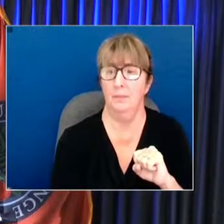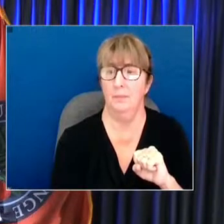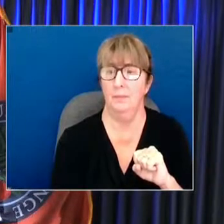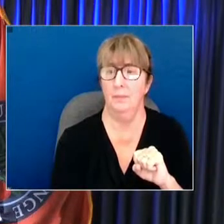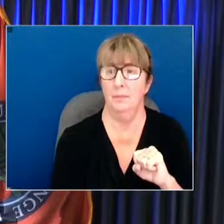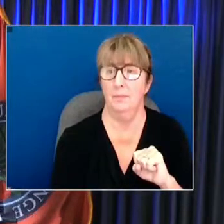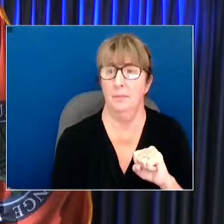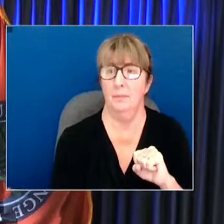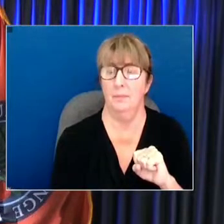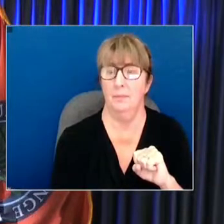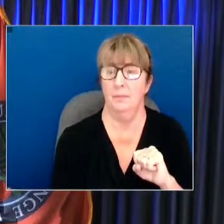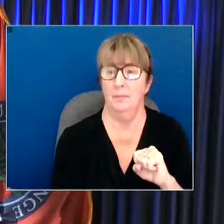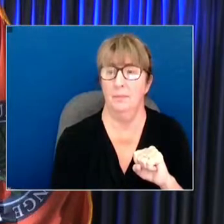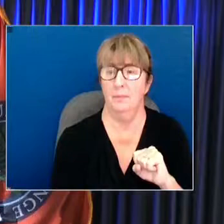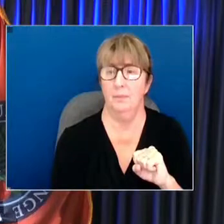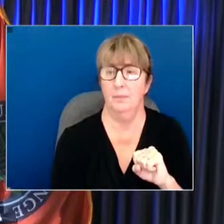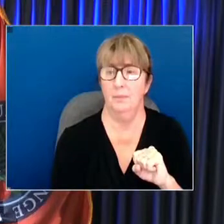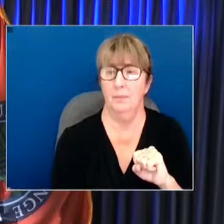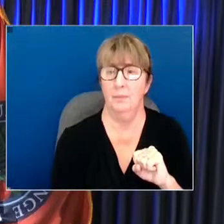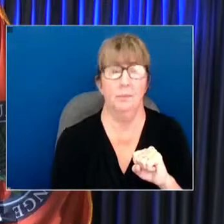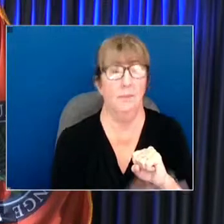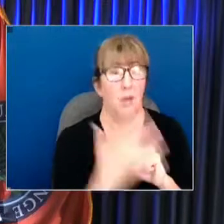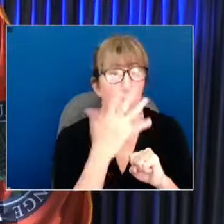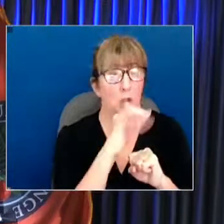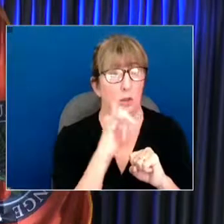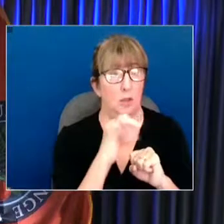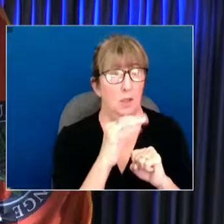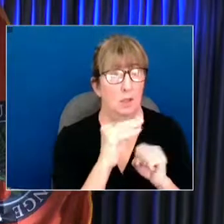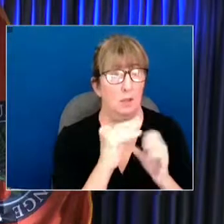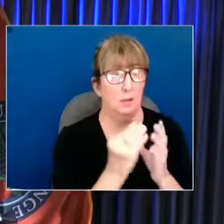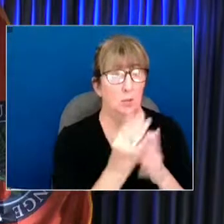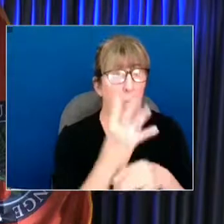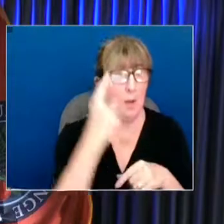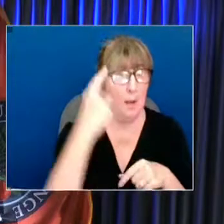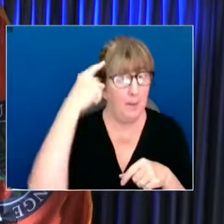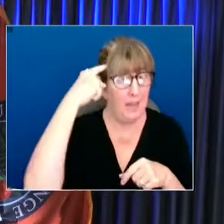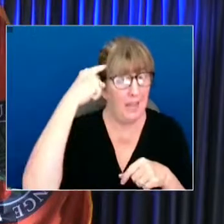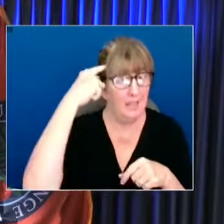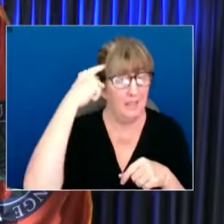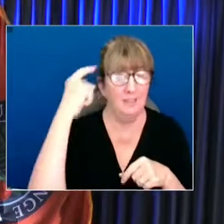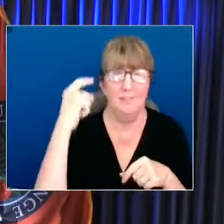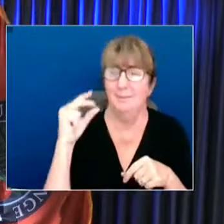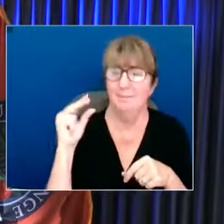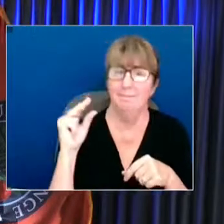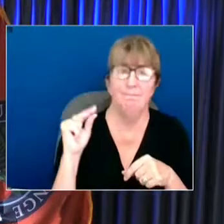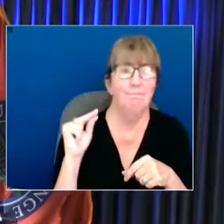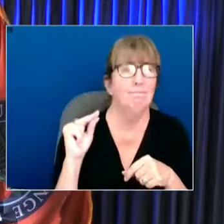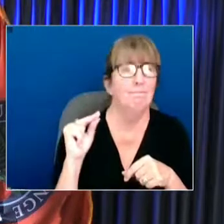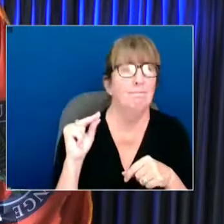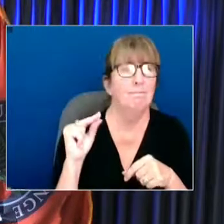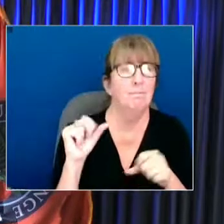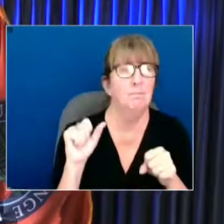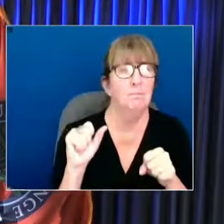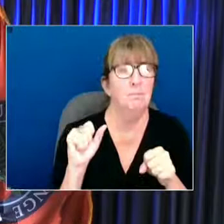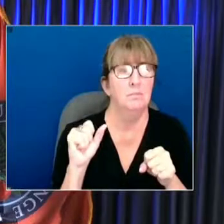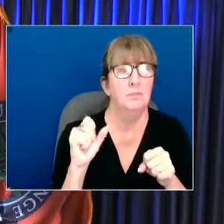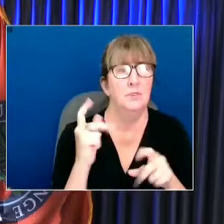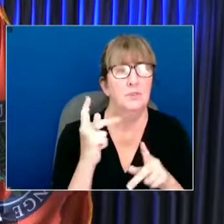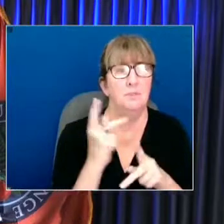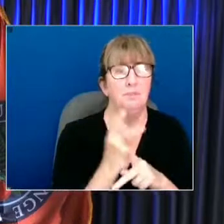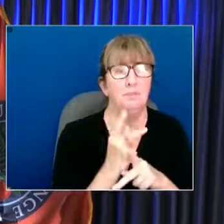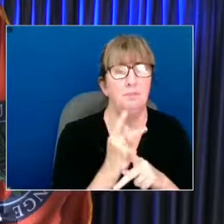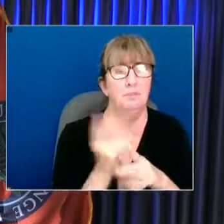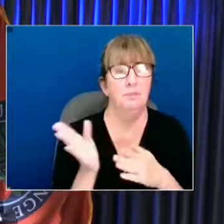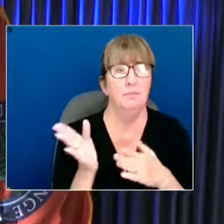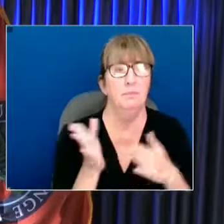know. So you can. Does it look like it's growing out of my head right now, though? Oh, yeah. Well, we could still keep it away. We can